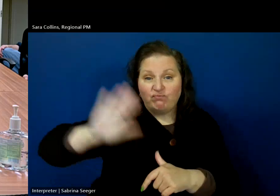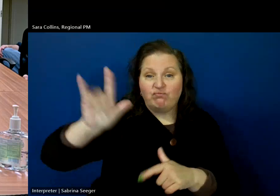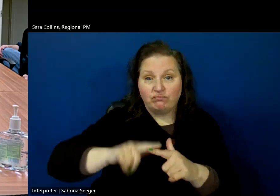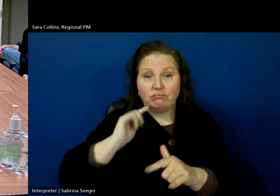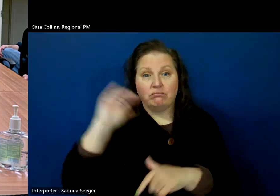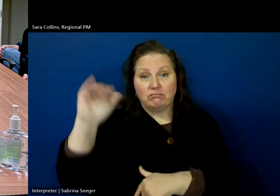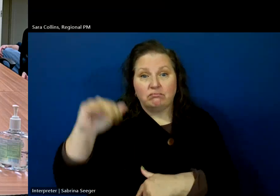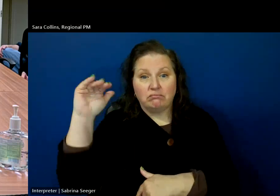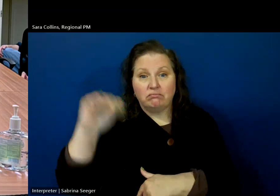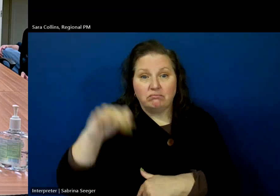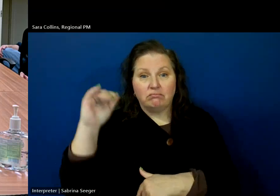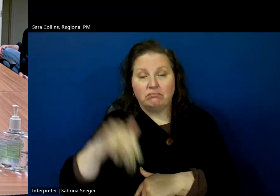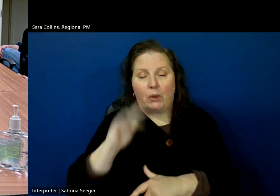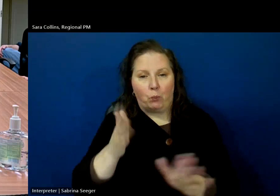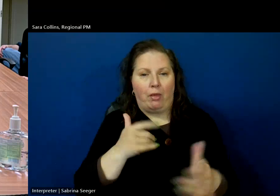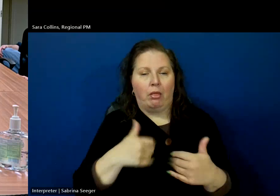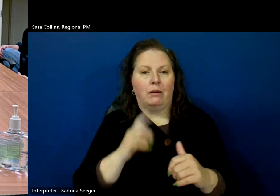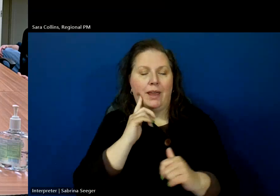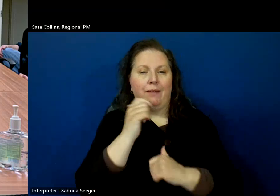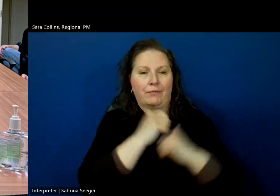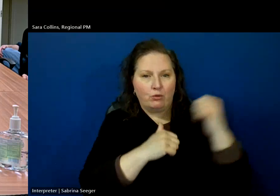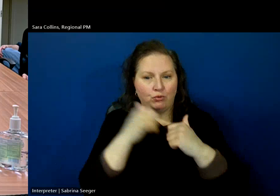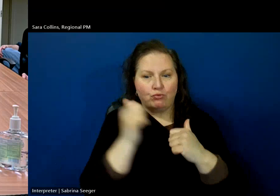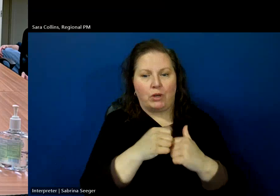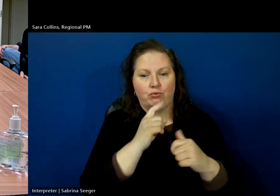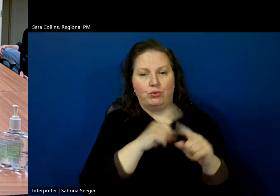there's structural